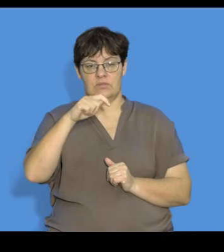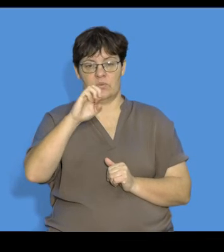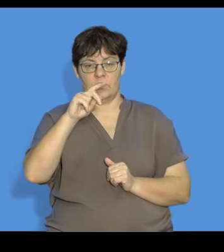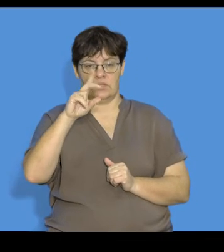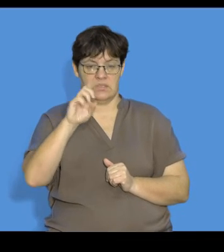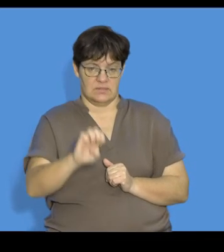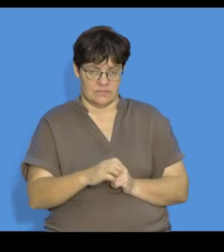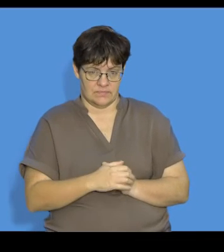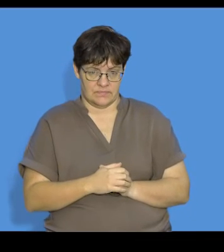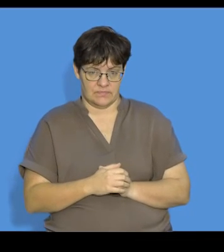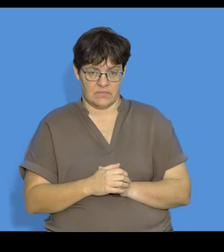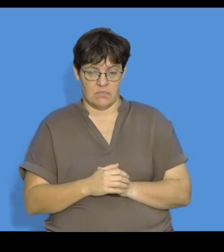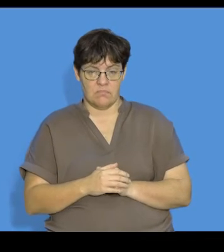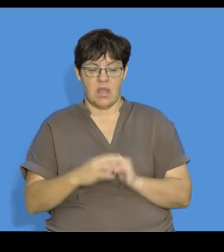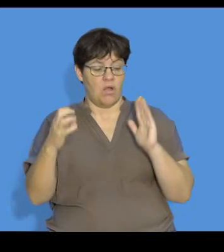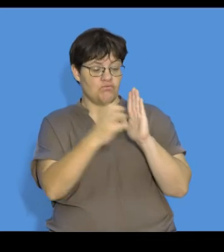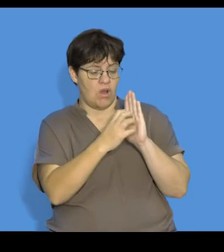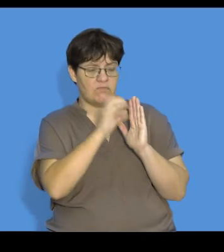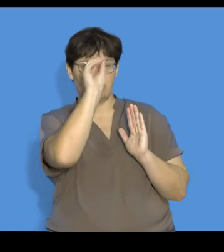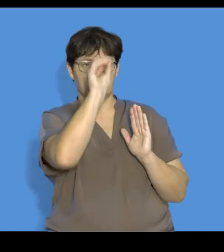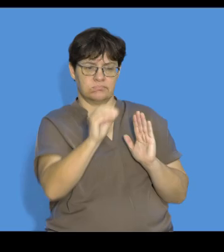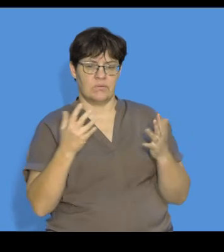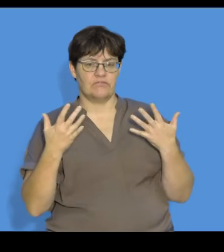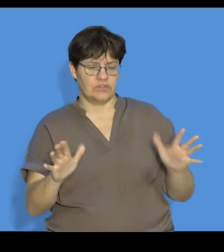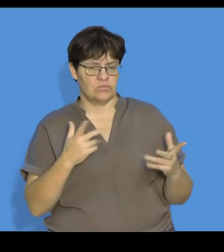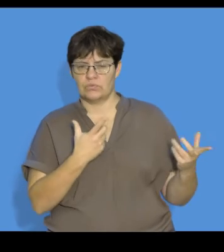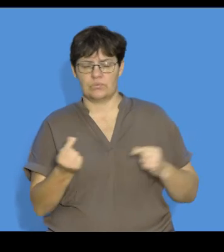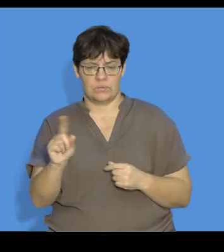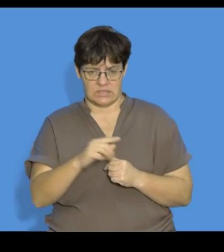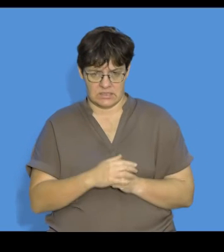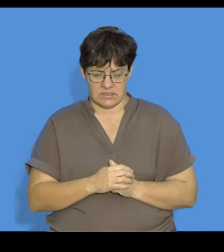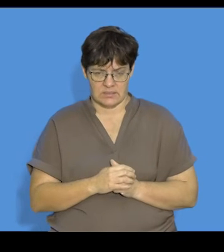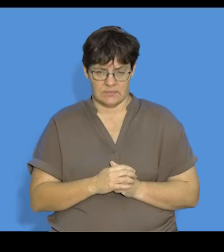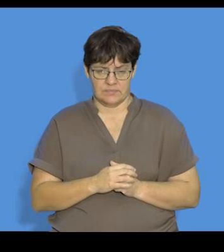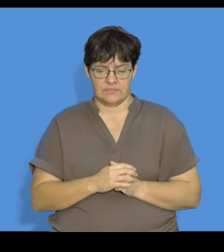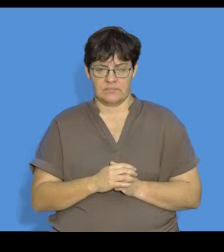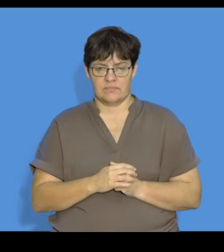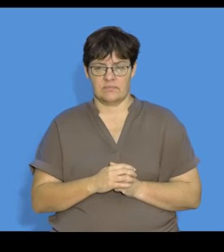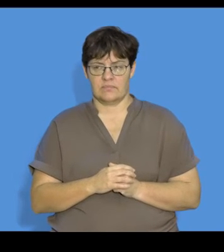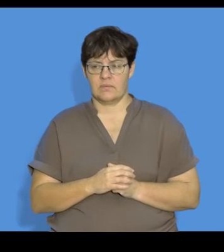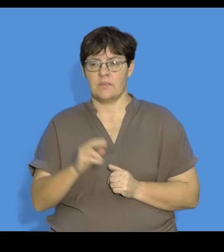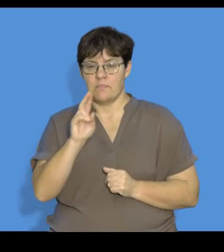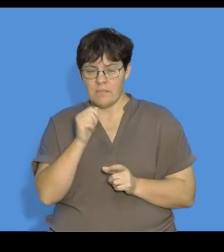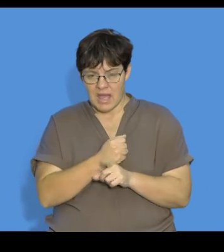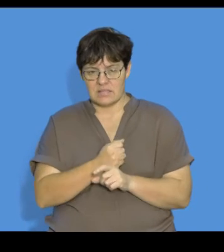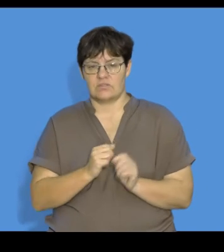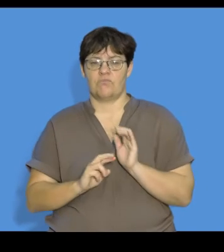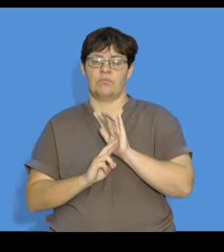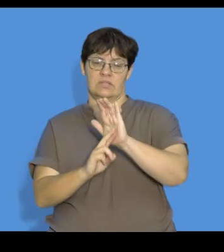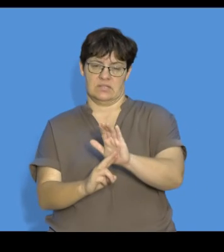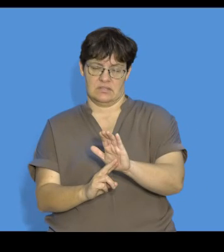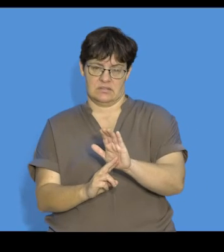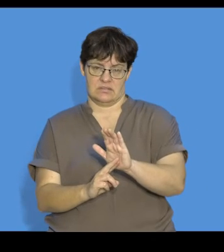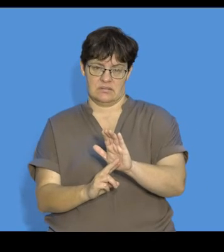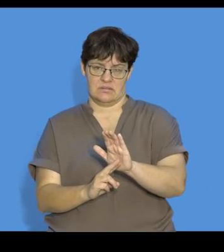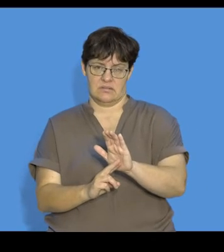Now, what do we do after sketching the graph? The most important thing to do on a graph is to